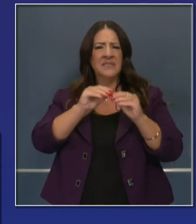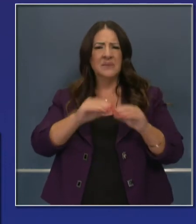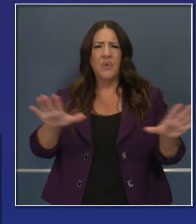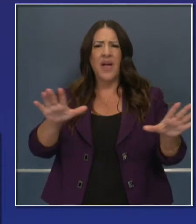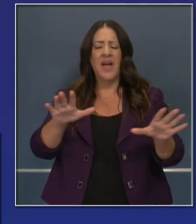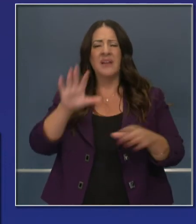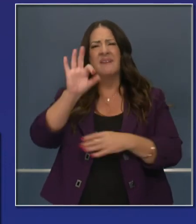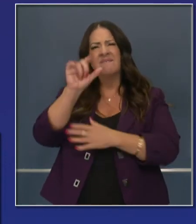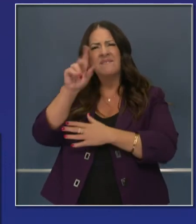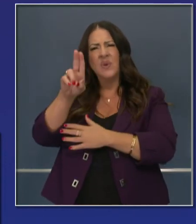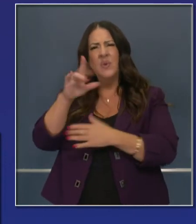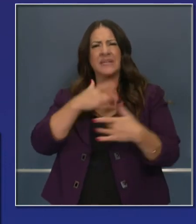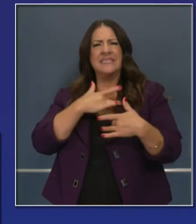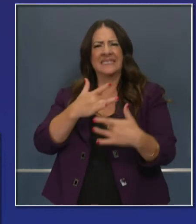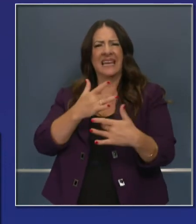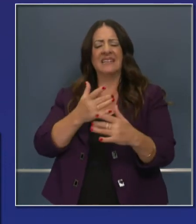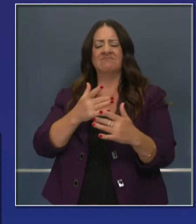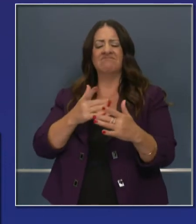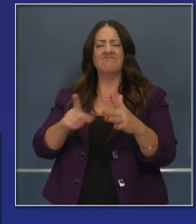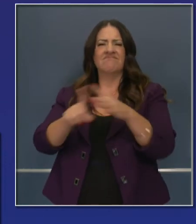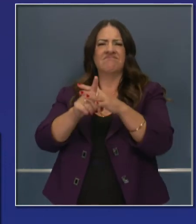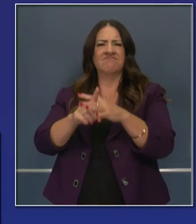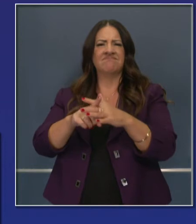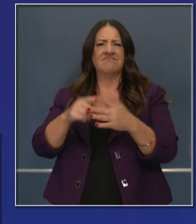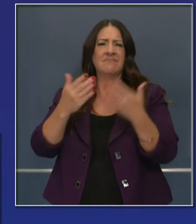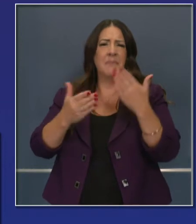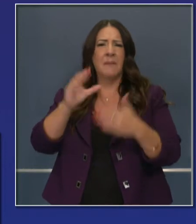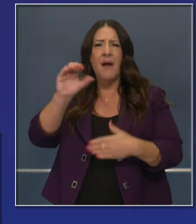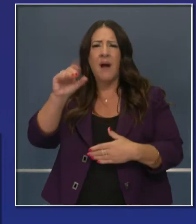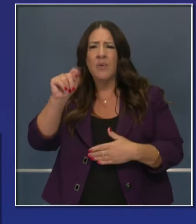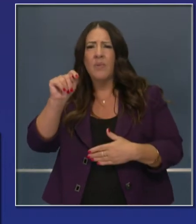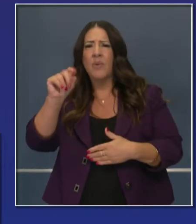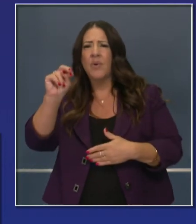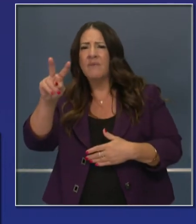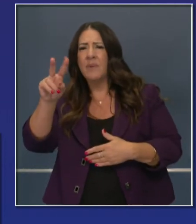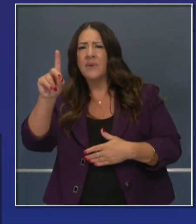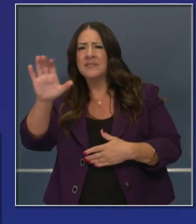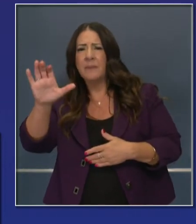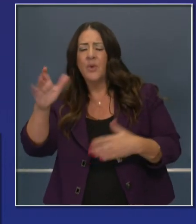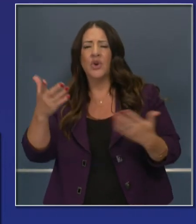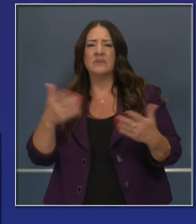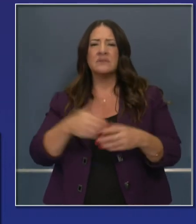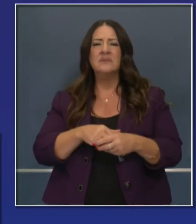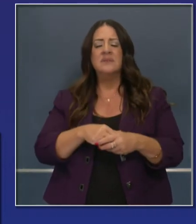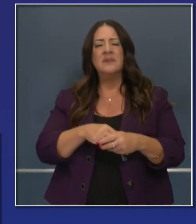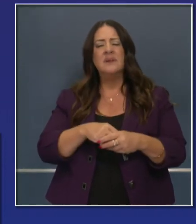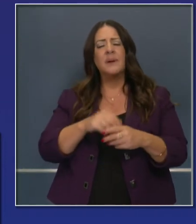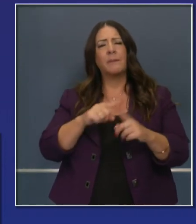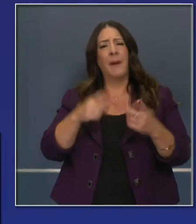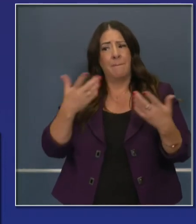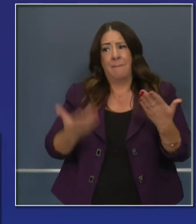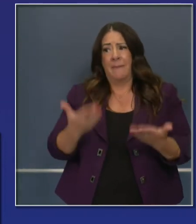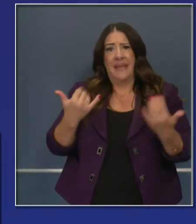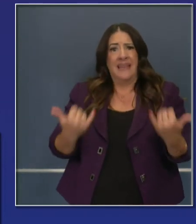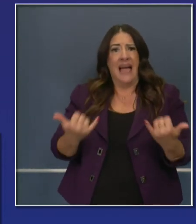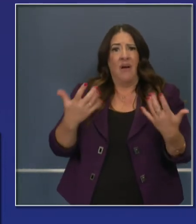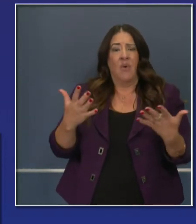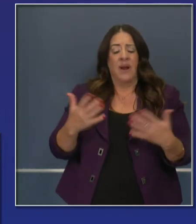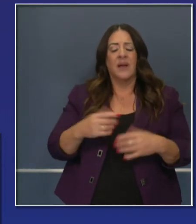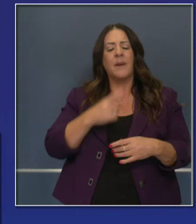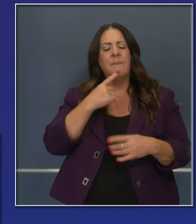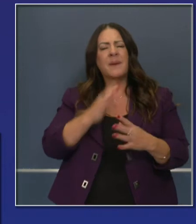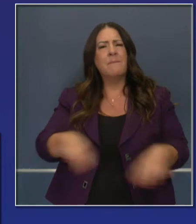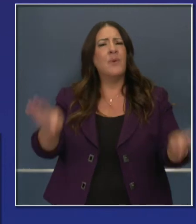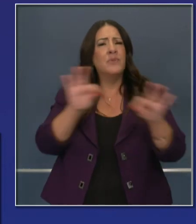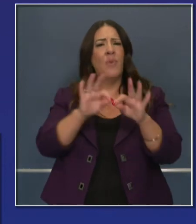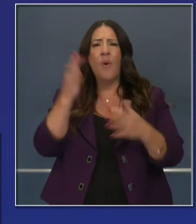Flu seasons are just around the corner. We're even seeing some early signs of flu already. Bottom line, this is about protecting yourself